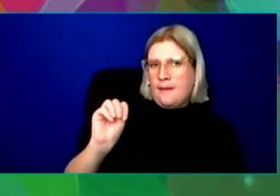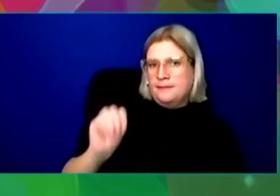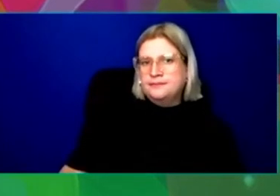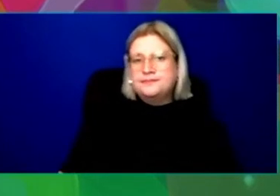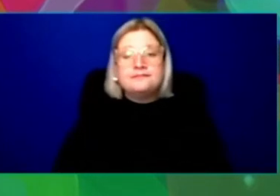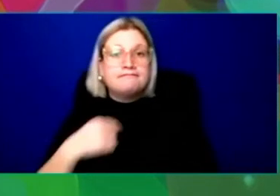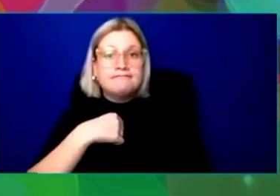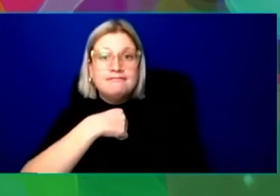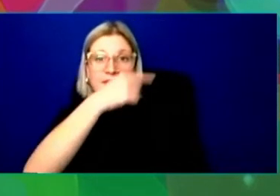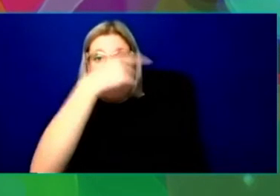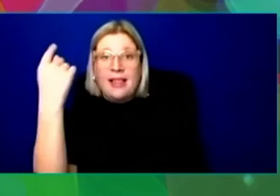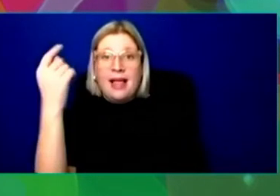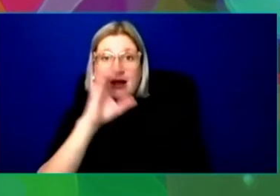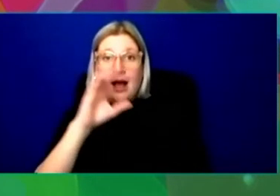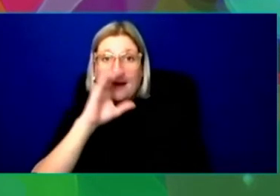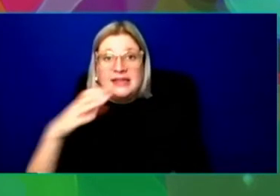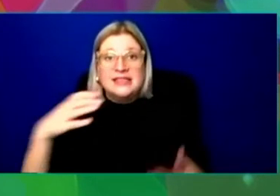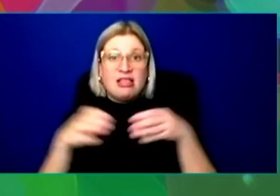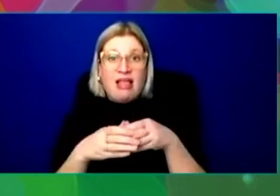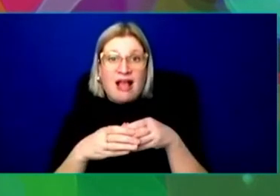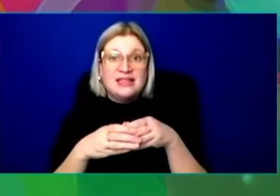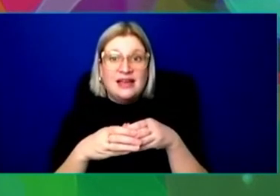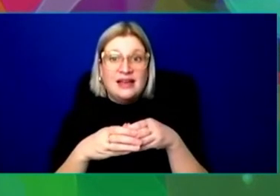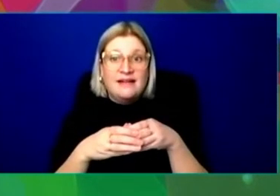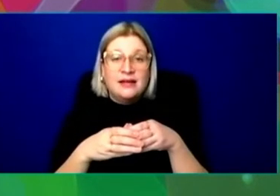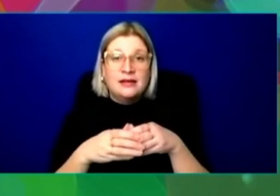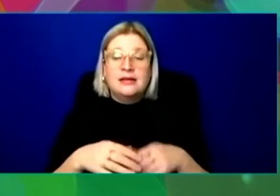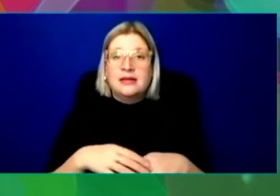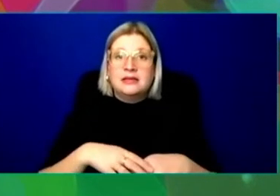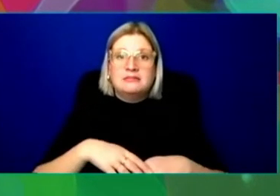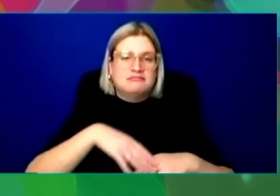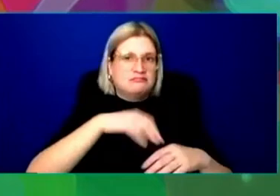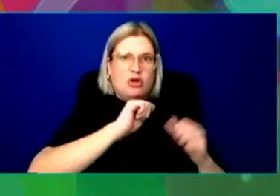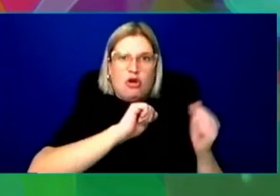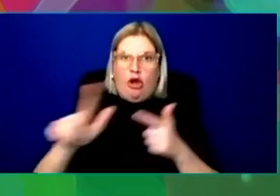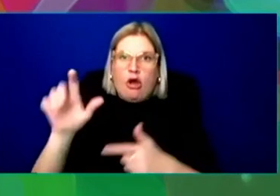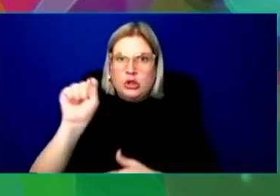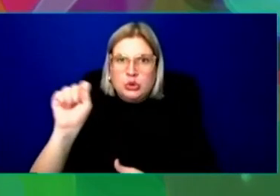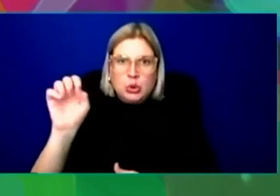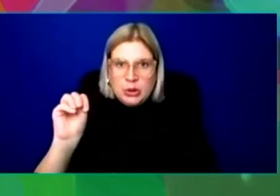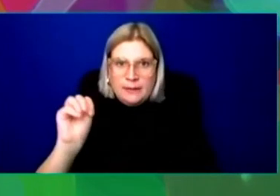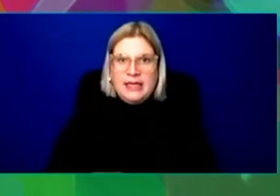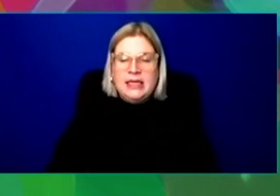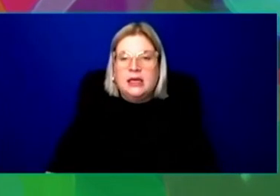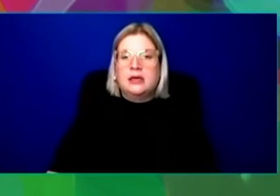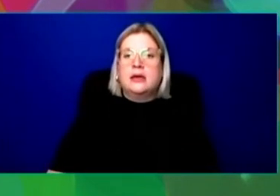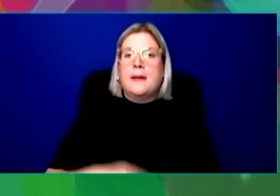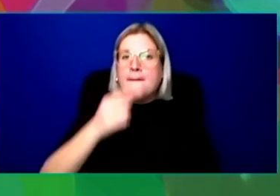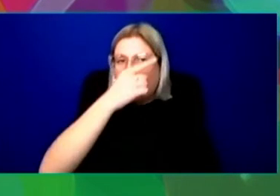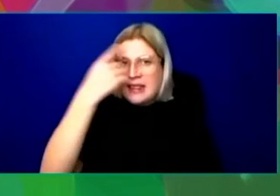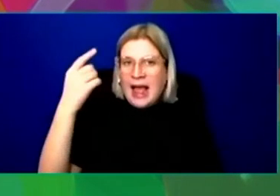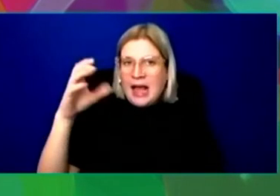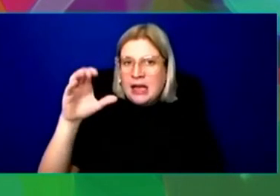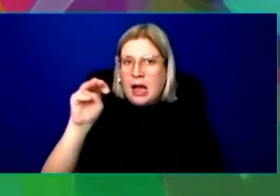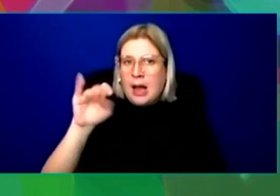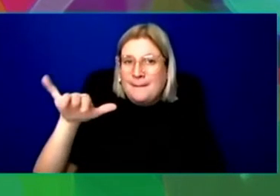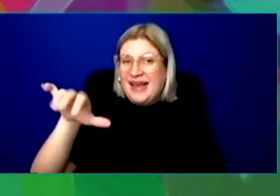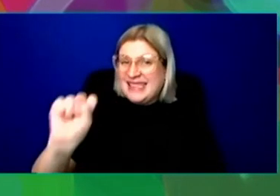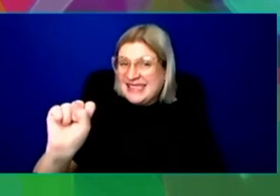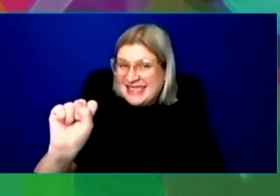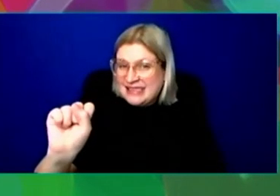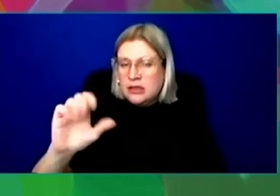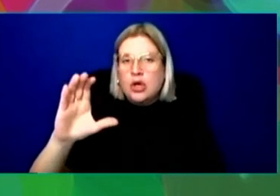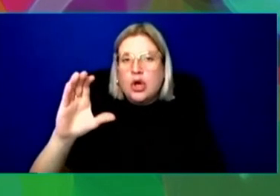Comics Collective on all platforms, Black Comics with an S, Collective. And you can also check out a